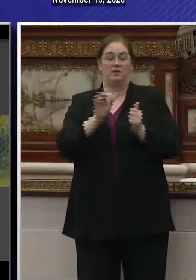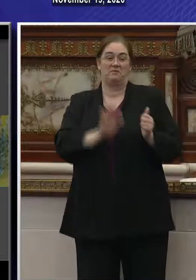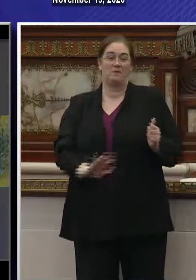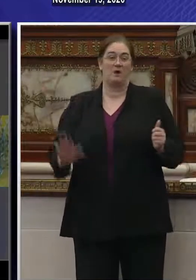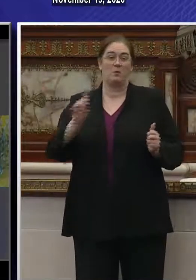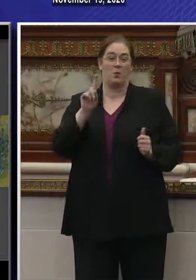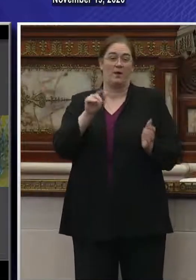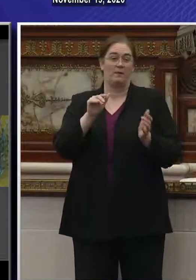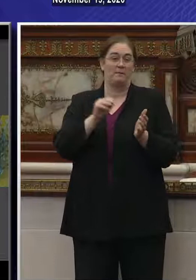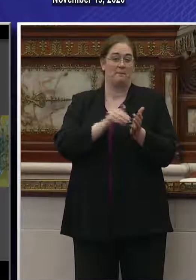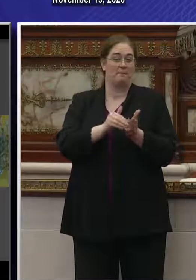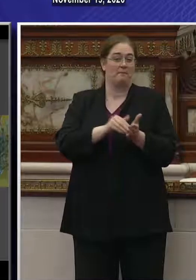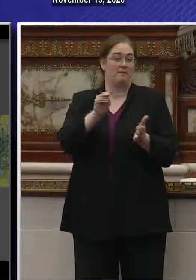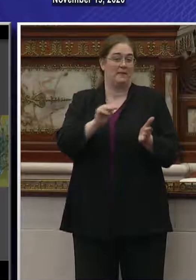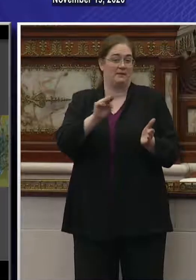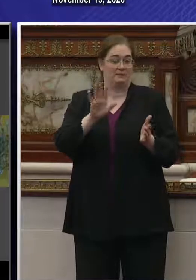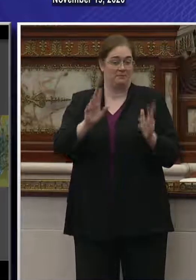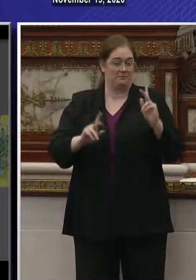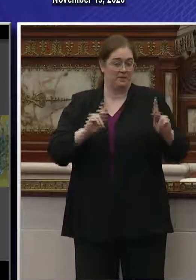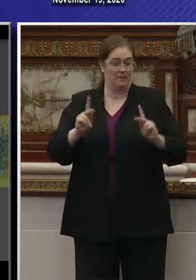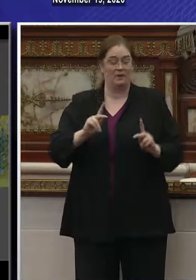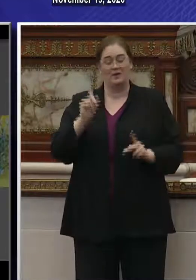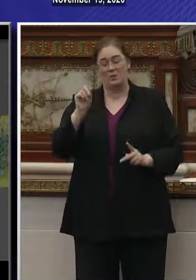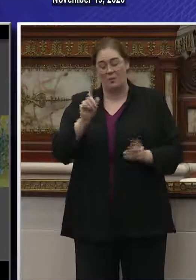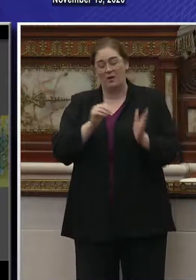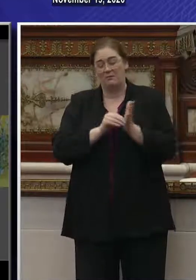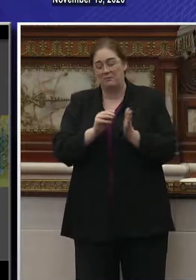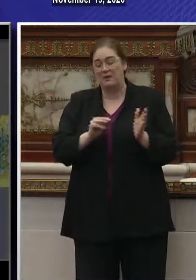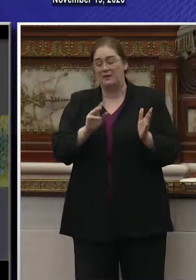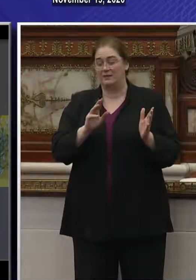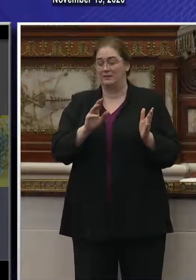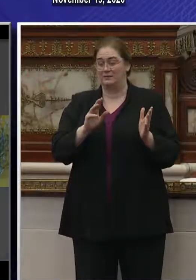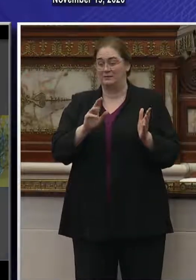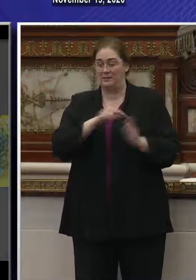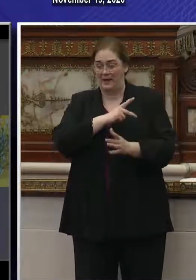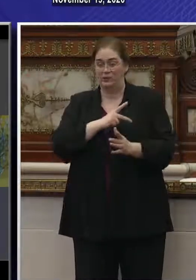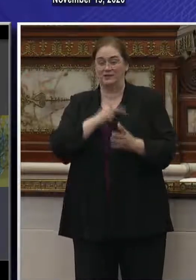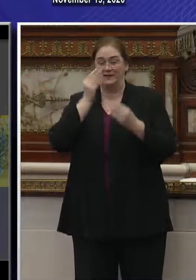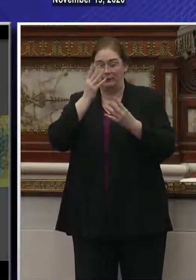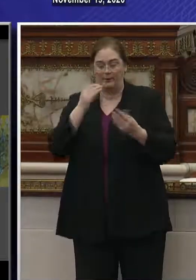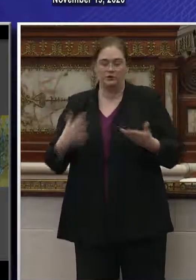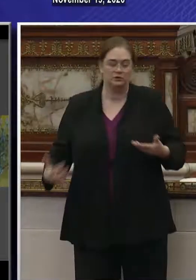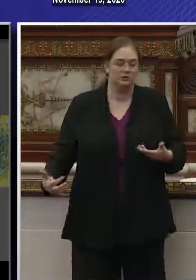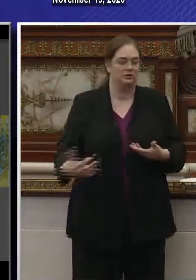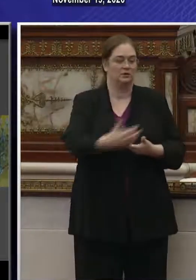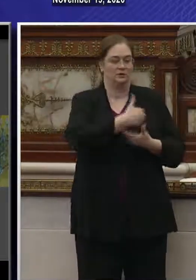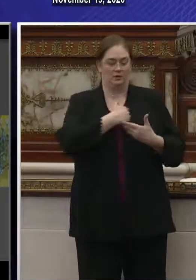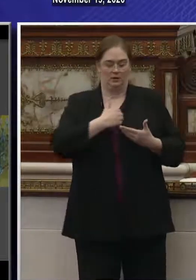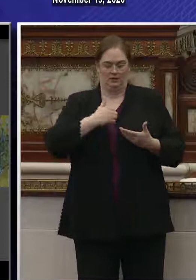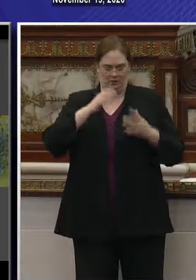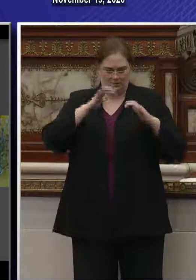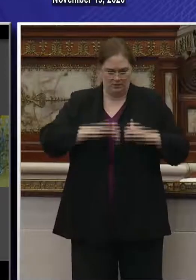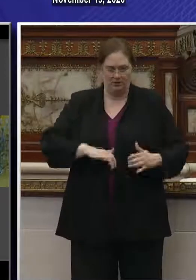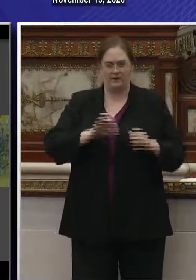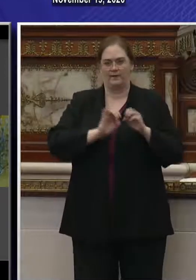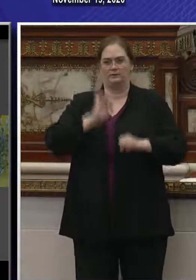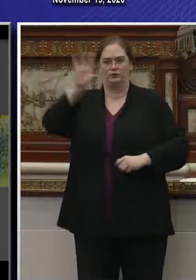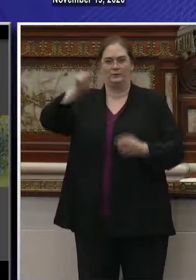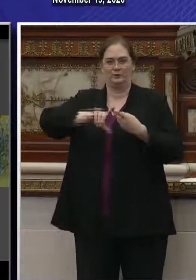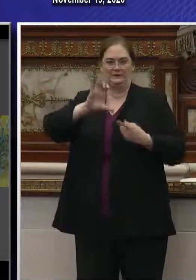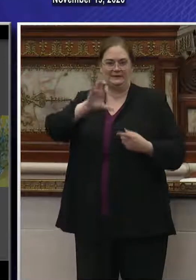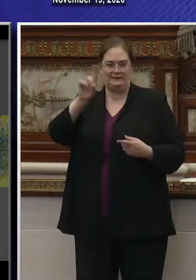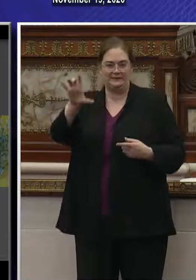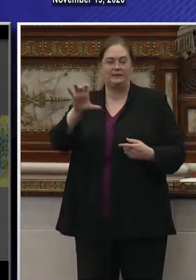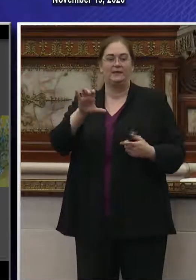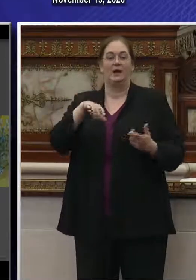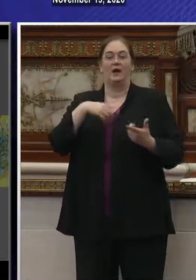about 1 million patients. That's 1 million patients of data that you have to collect, transmit to the CDC, and